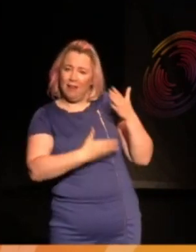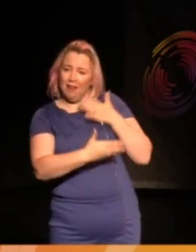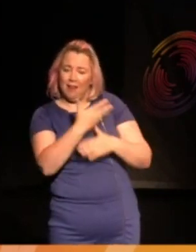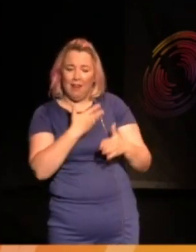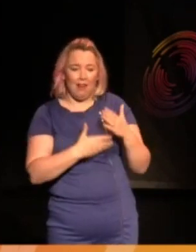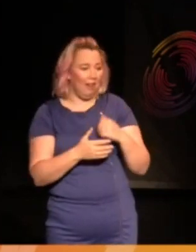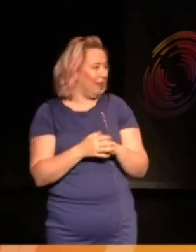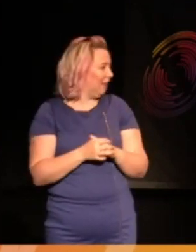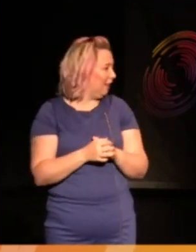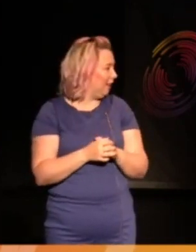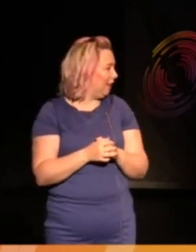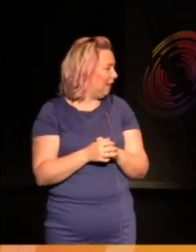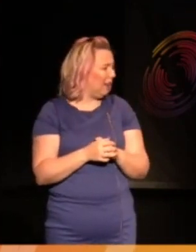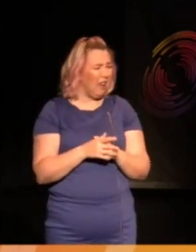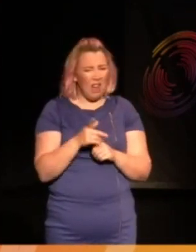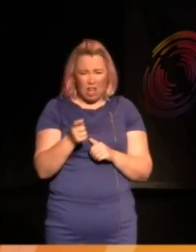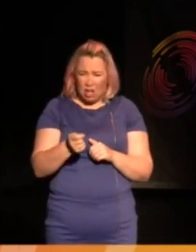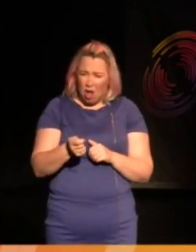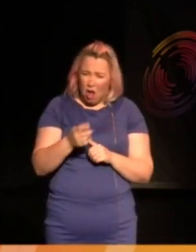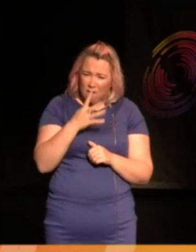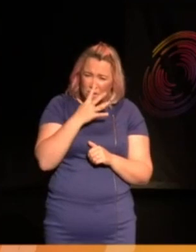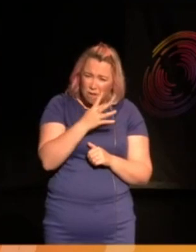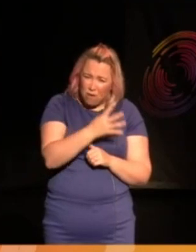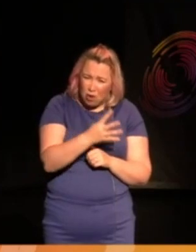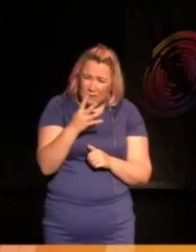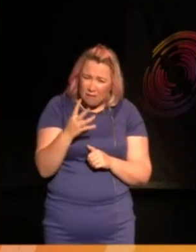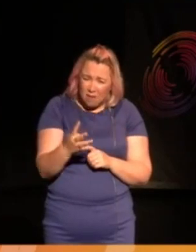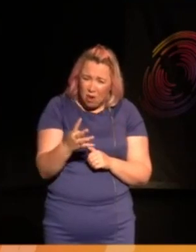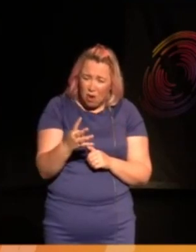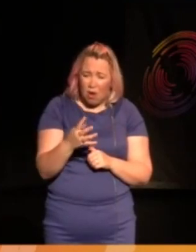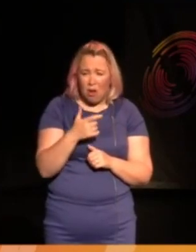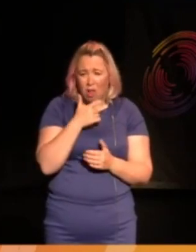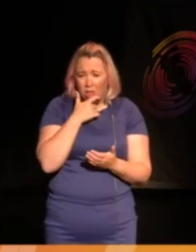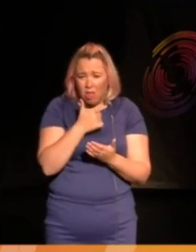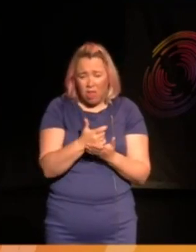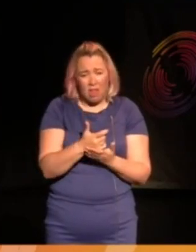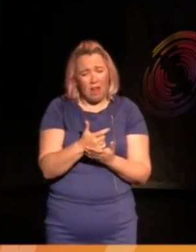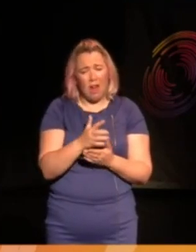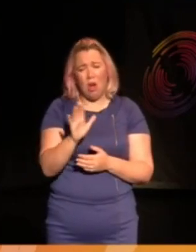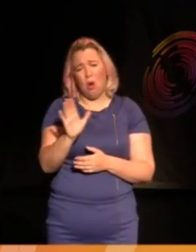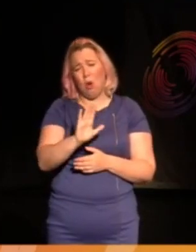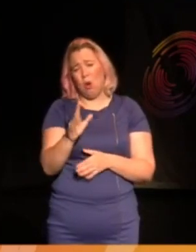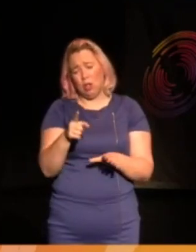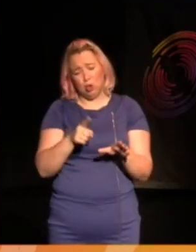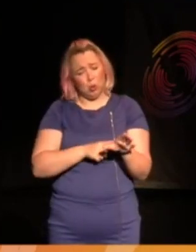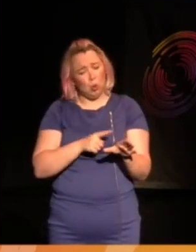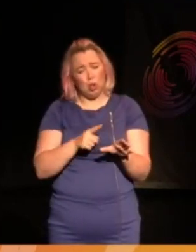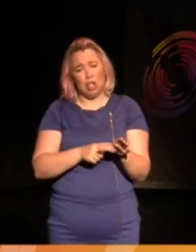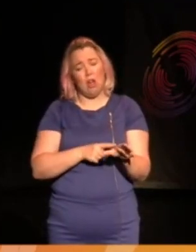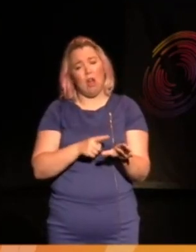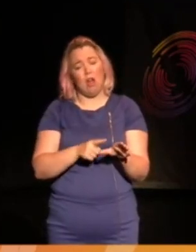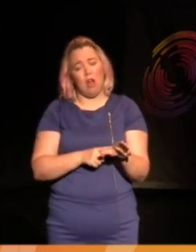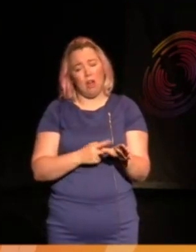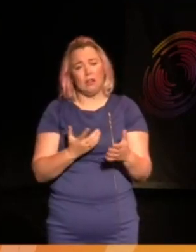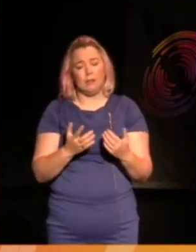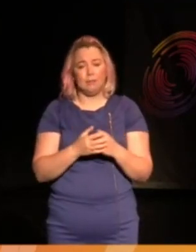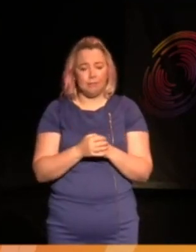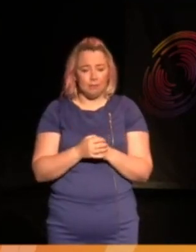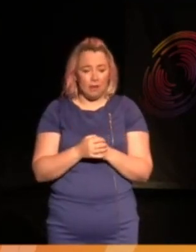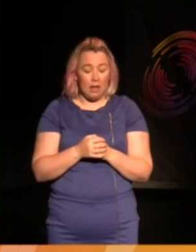Too early to go. Yeah. I was thinking as I was hearing you talk about the